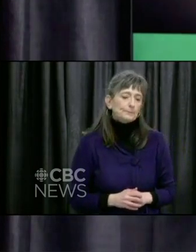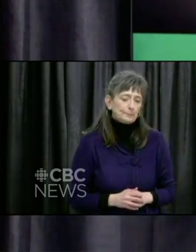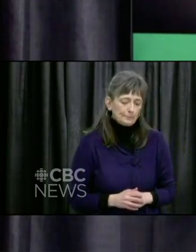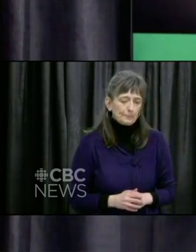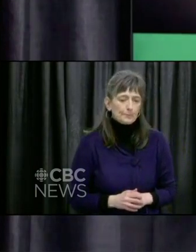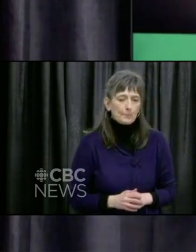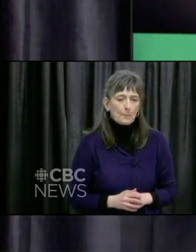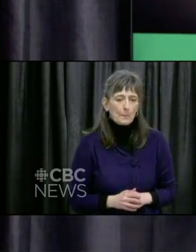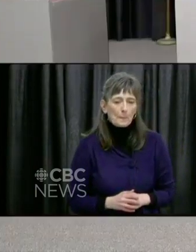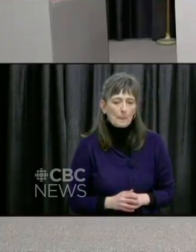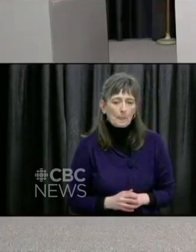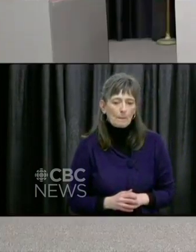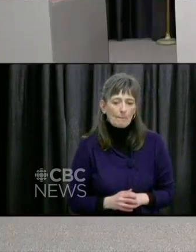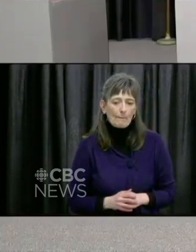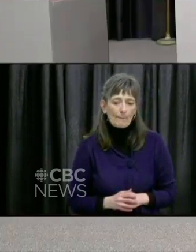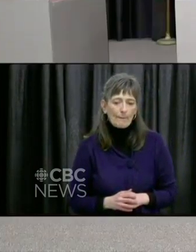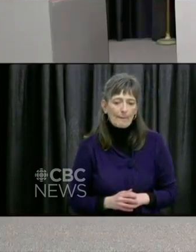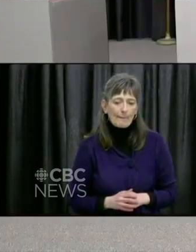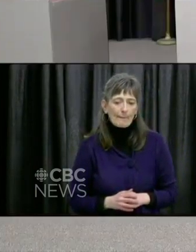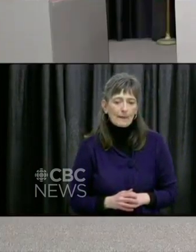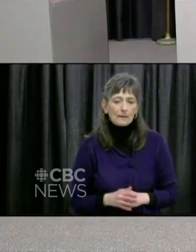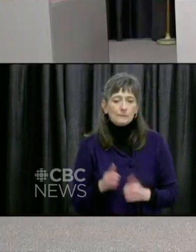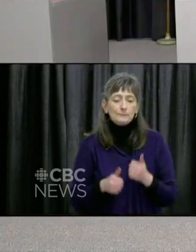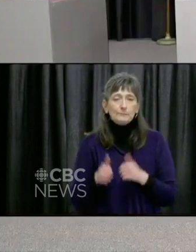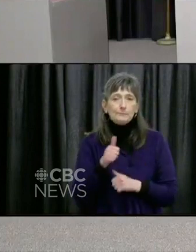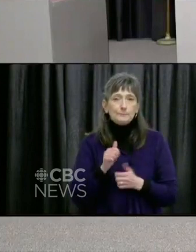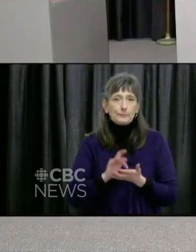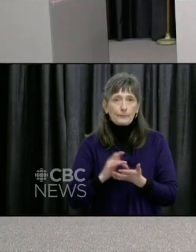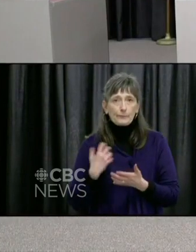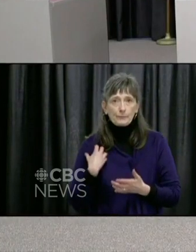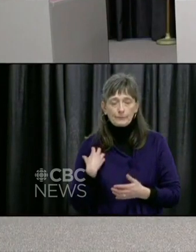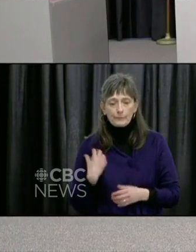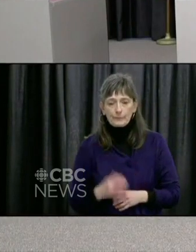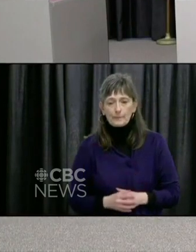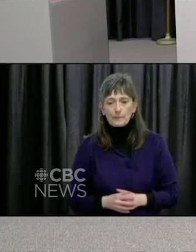you. Dr. Fitzgerald,